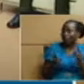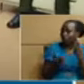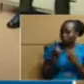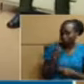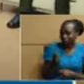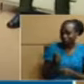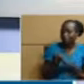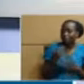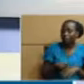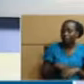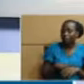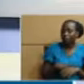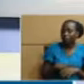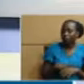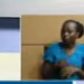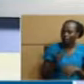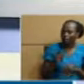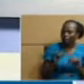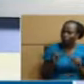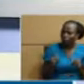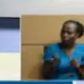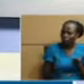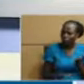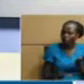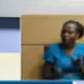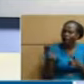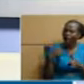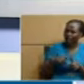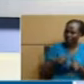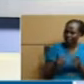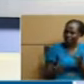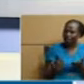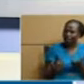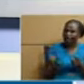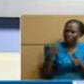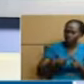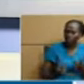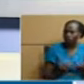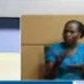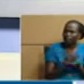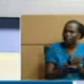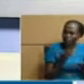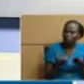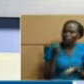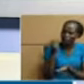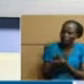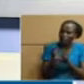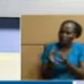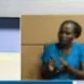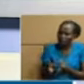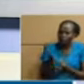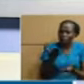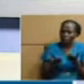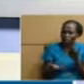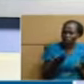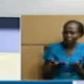attempted to have an additional saving? It may not be in a bank account. It may not be in